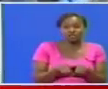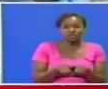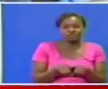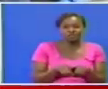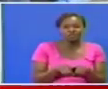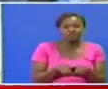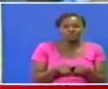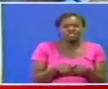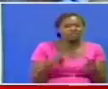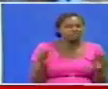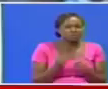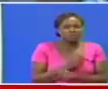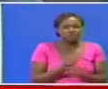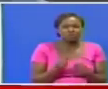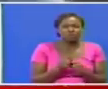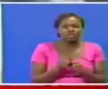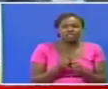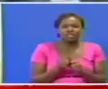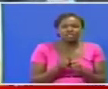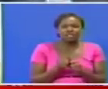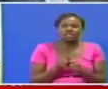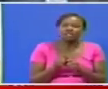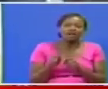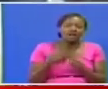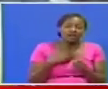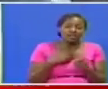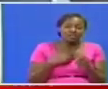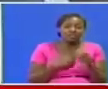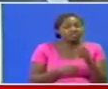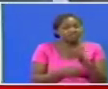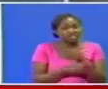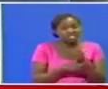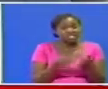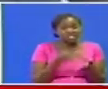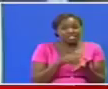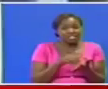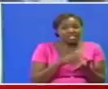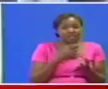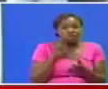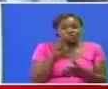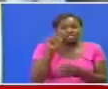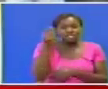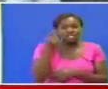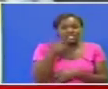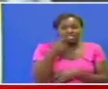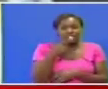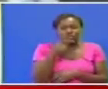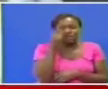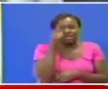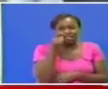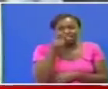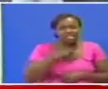We cannot take risks anymore. I want to see a Kenya that says to our talented and